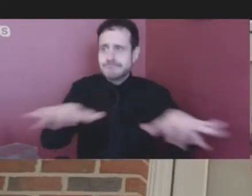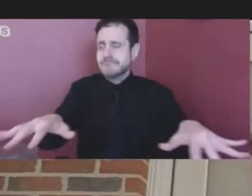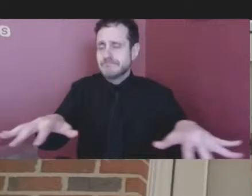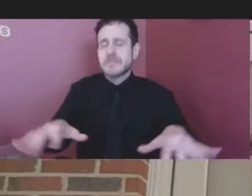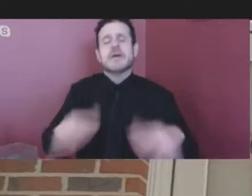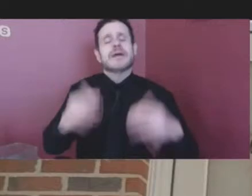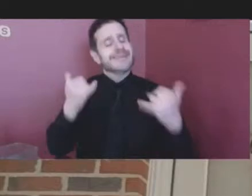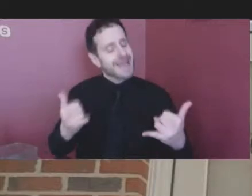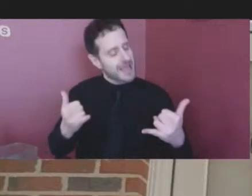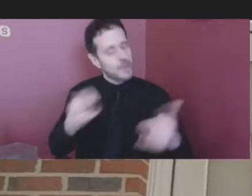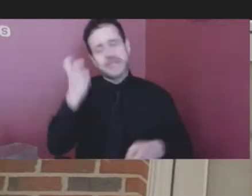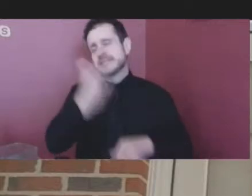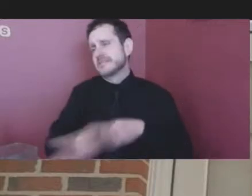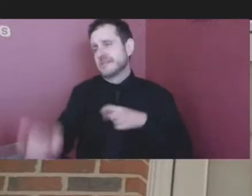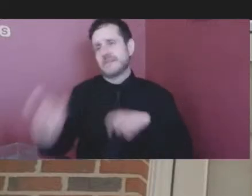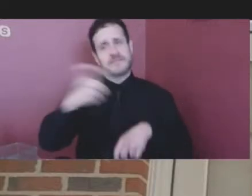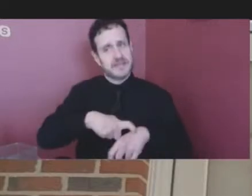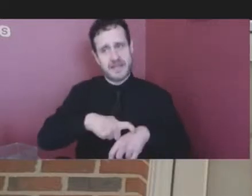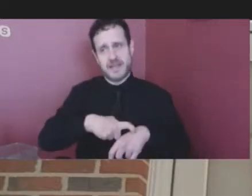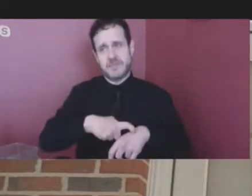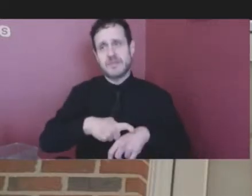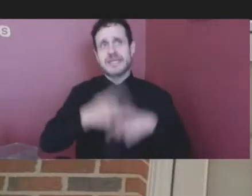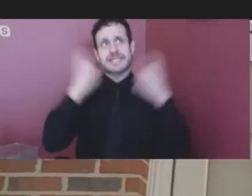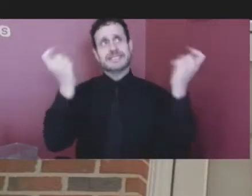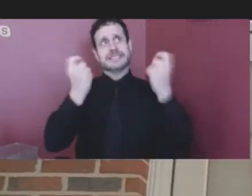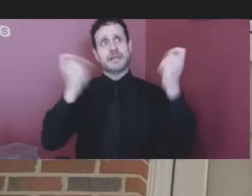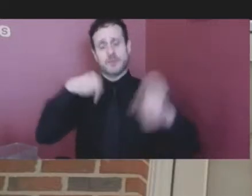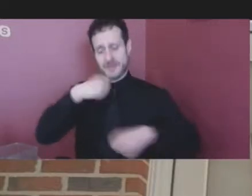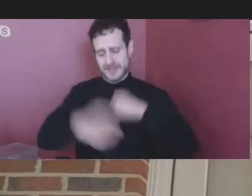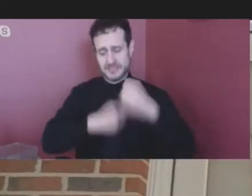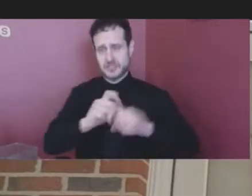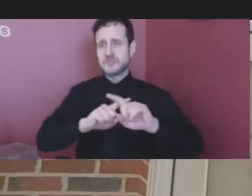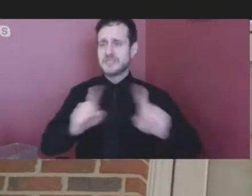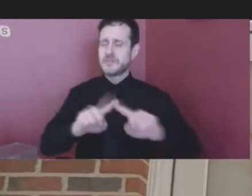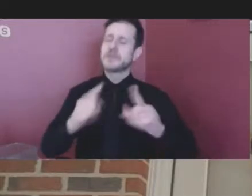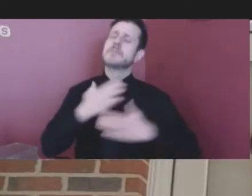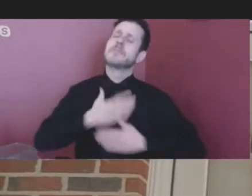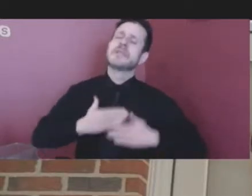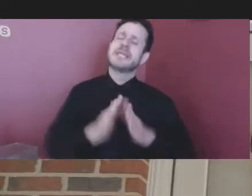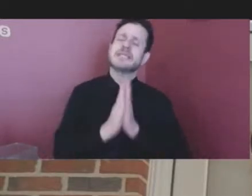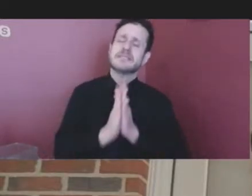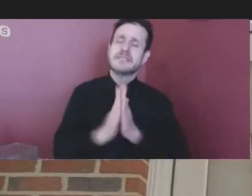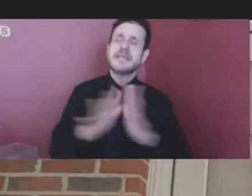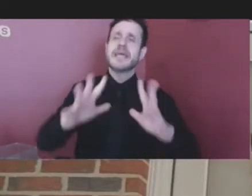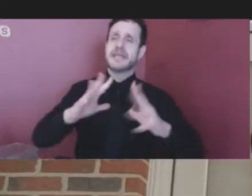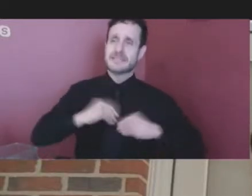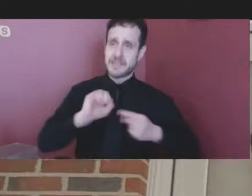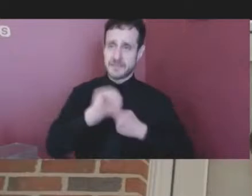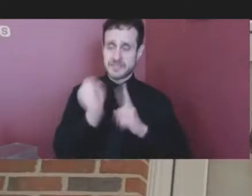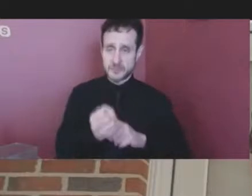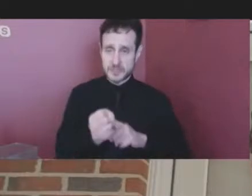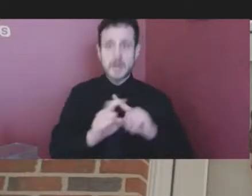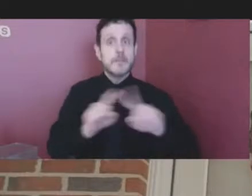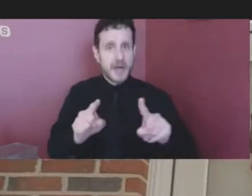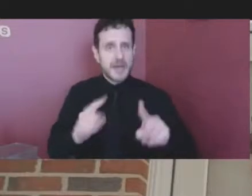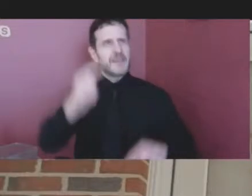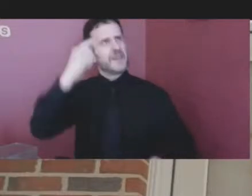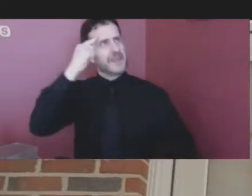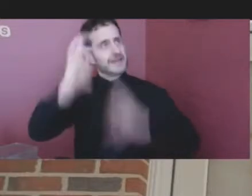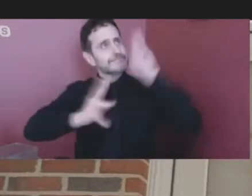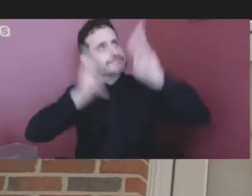difficult times, but I encourage people to accept the situation, but try to be creative this holiday